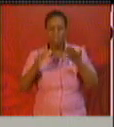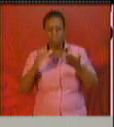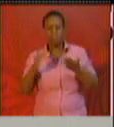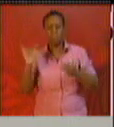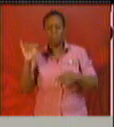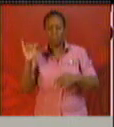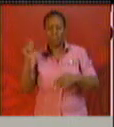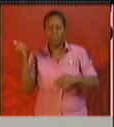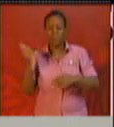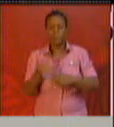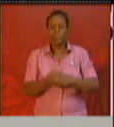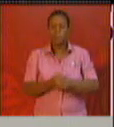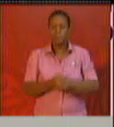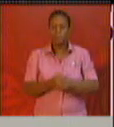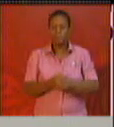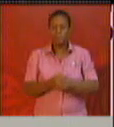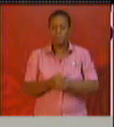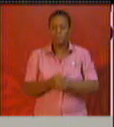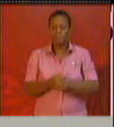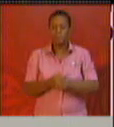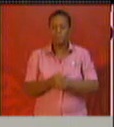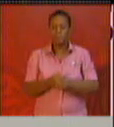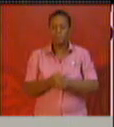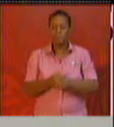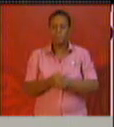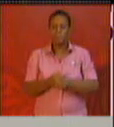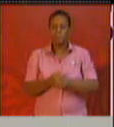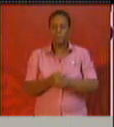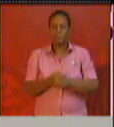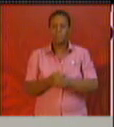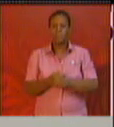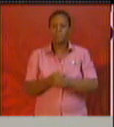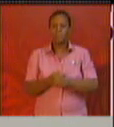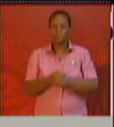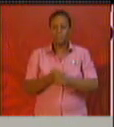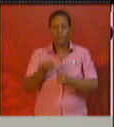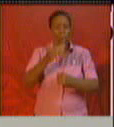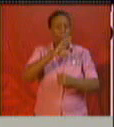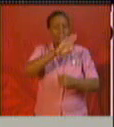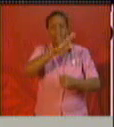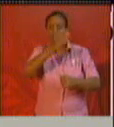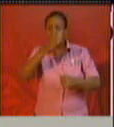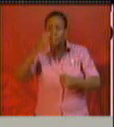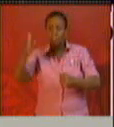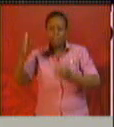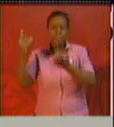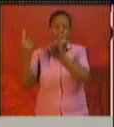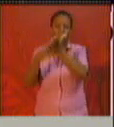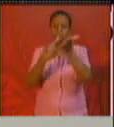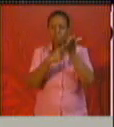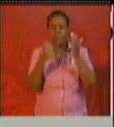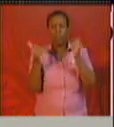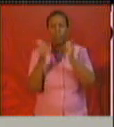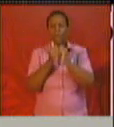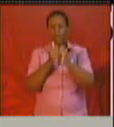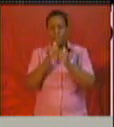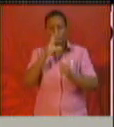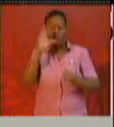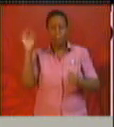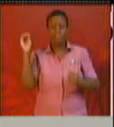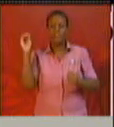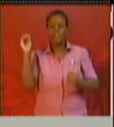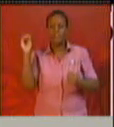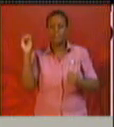So between the discussions with CARICOM, the bilateral discussions, and those that are going on with